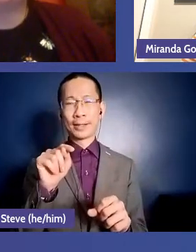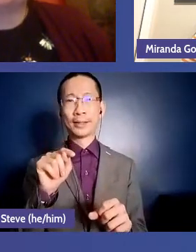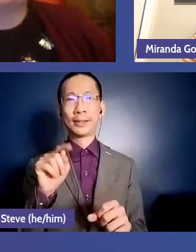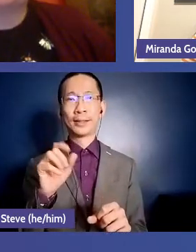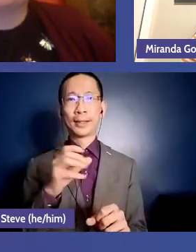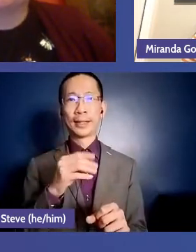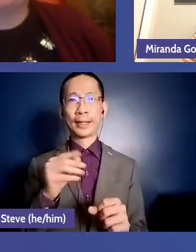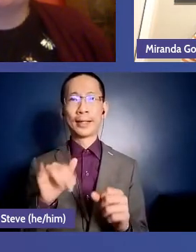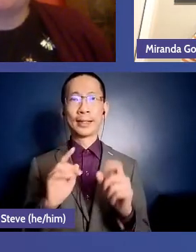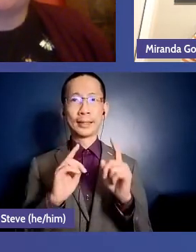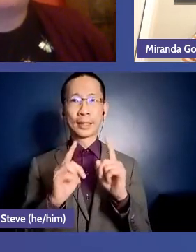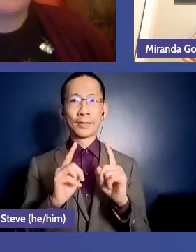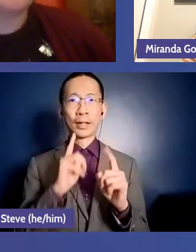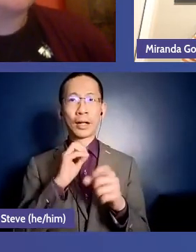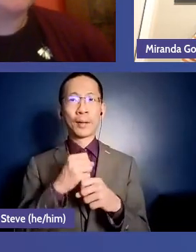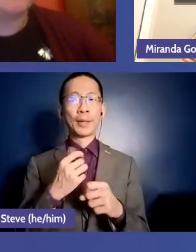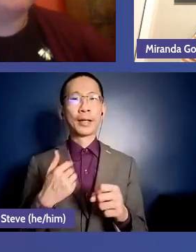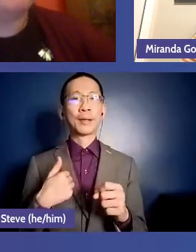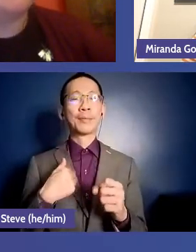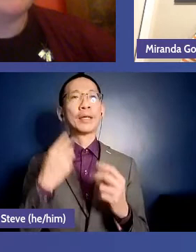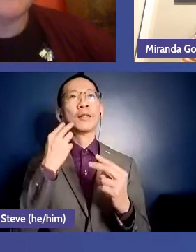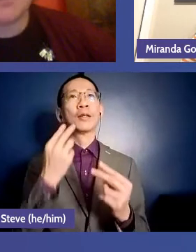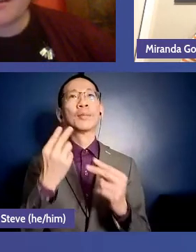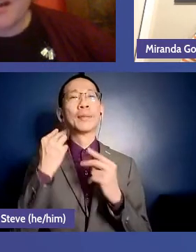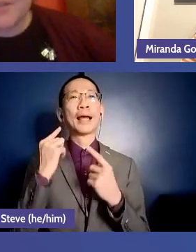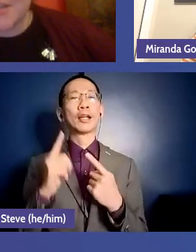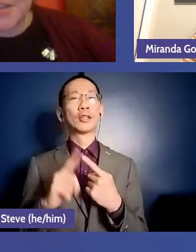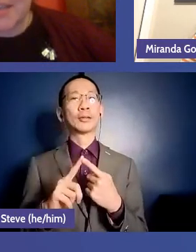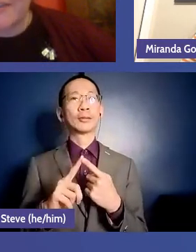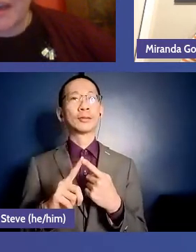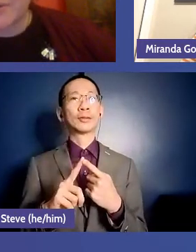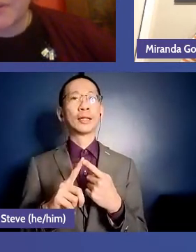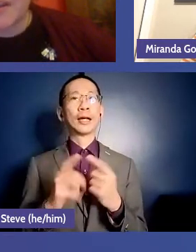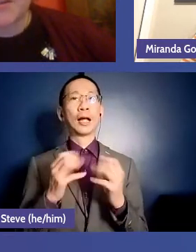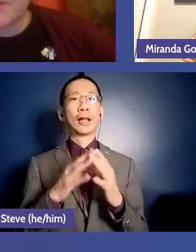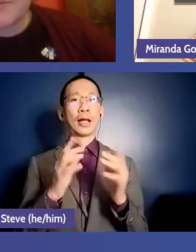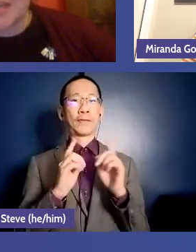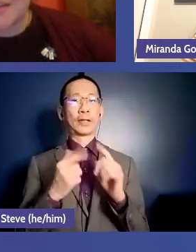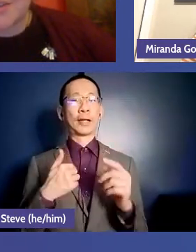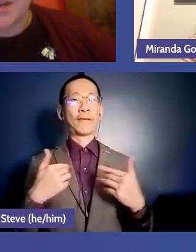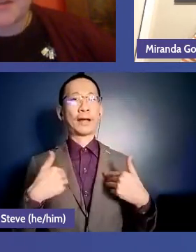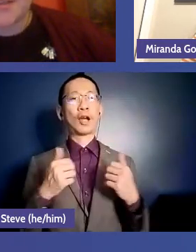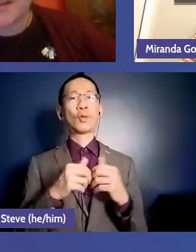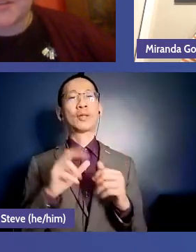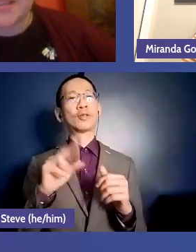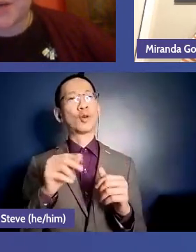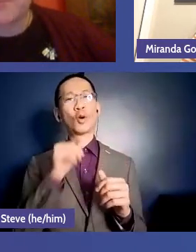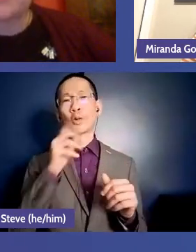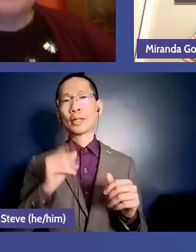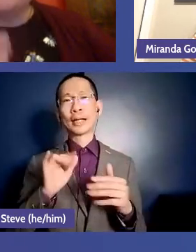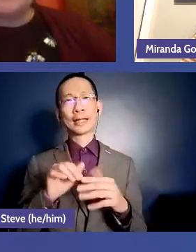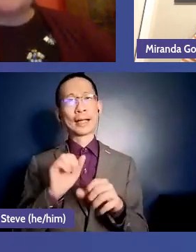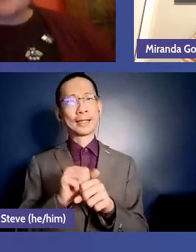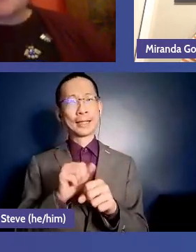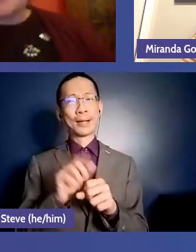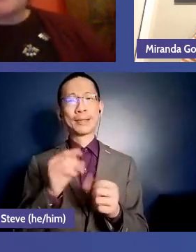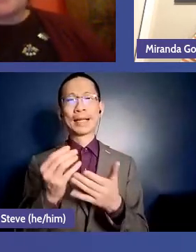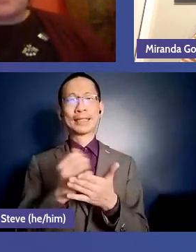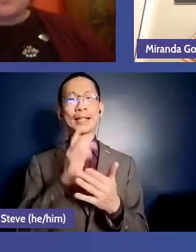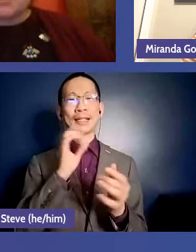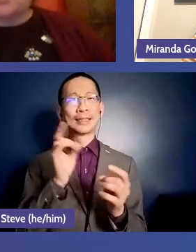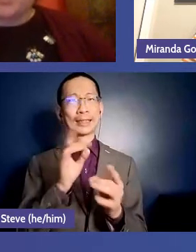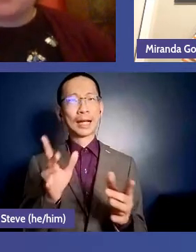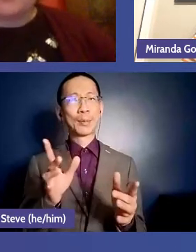these conversations are making me harken back to a lot of conversations I've had with, like, no, don't take that job. That salary's terrible. You know,